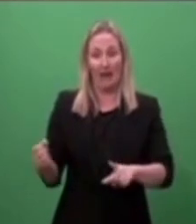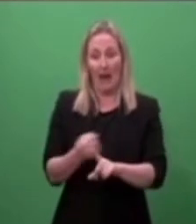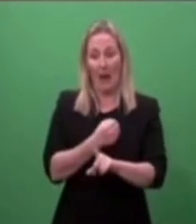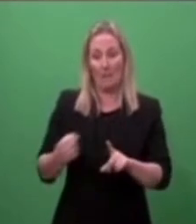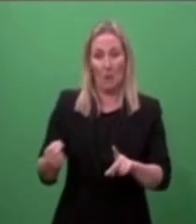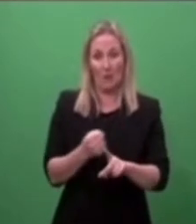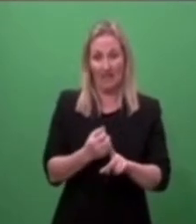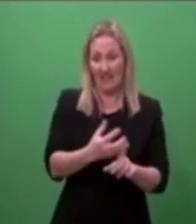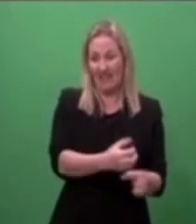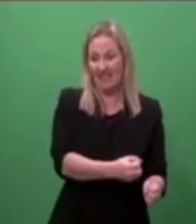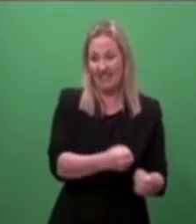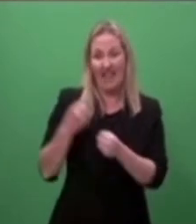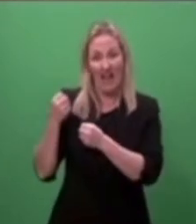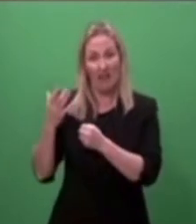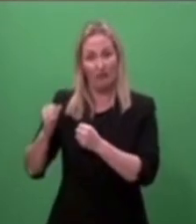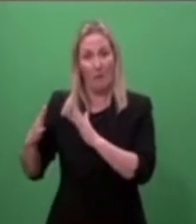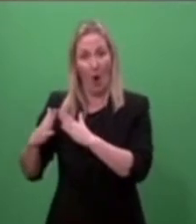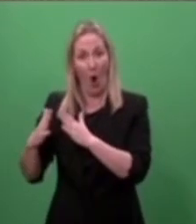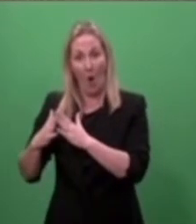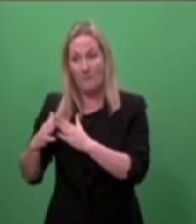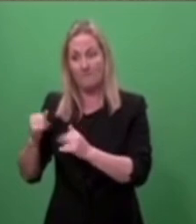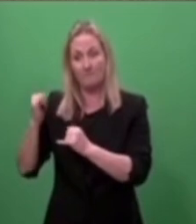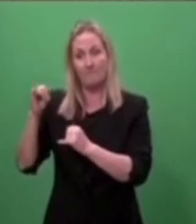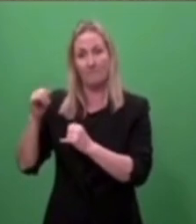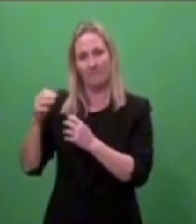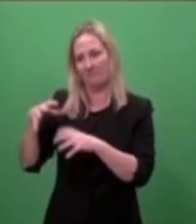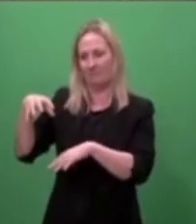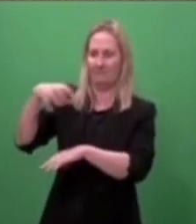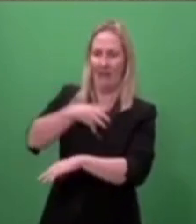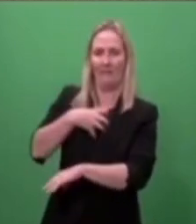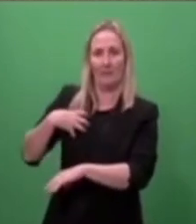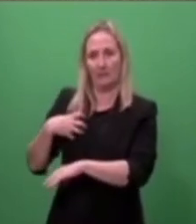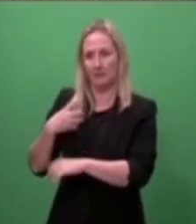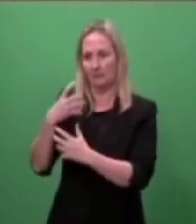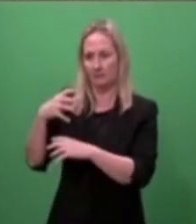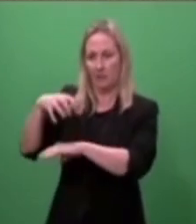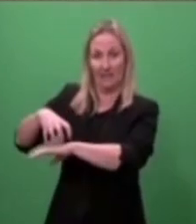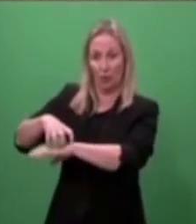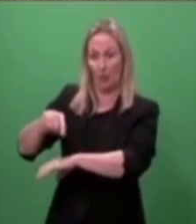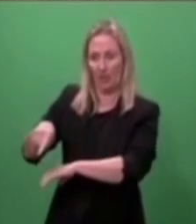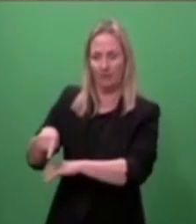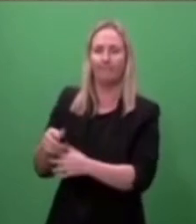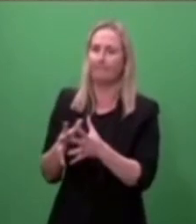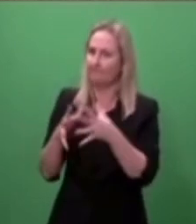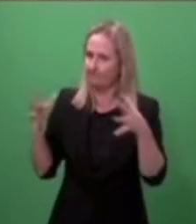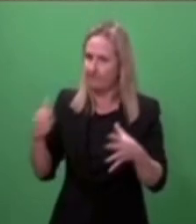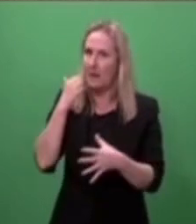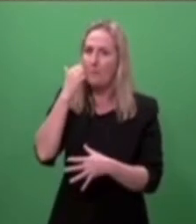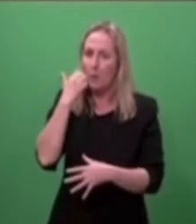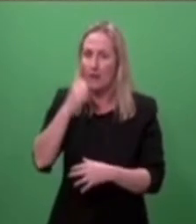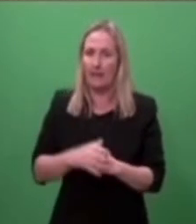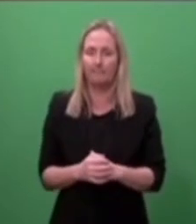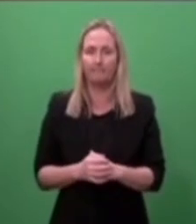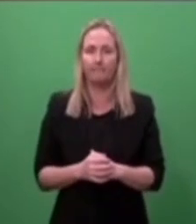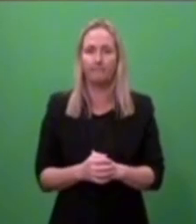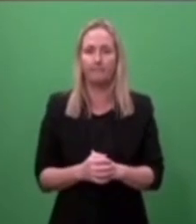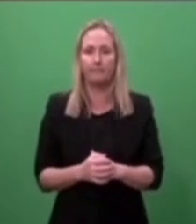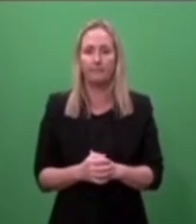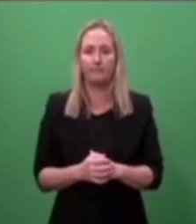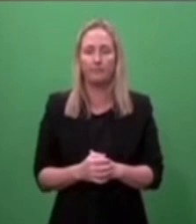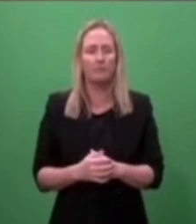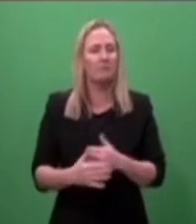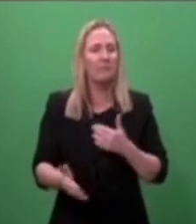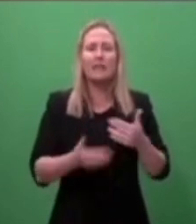taken from their homes and put into state care. No one, regardless of their race, gender or any